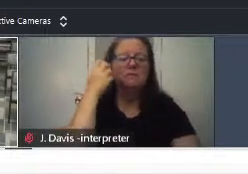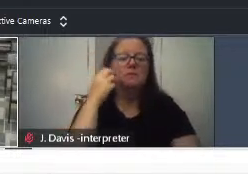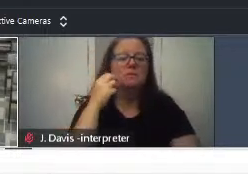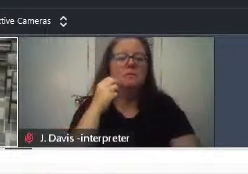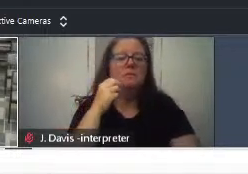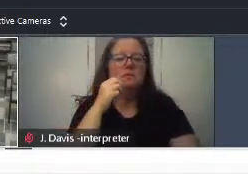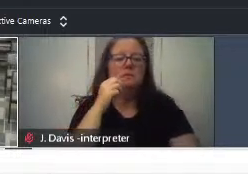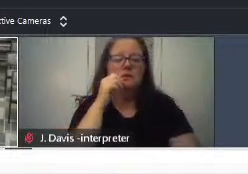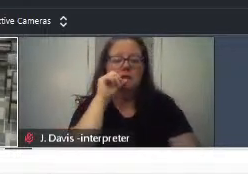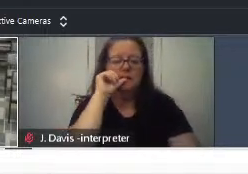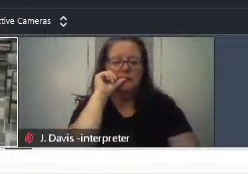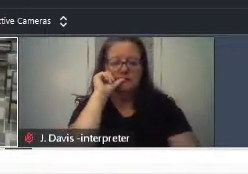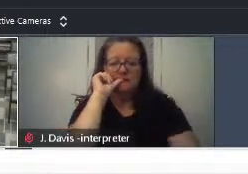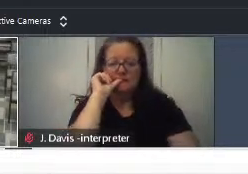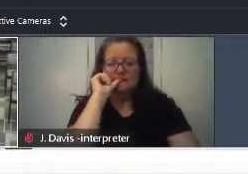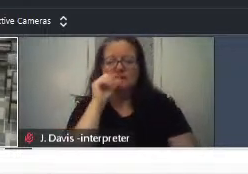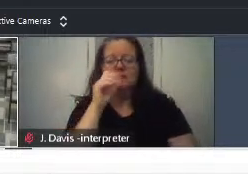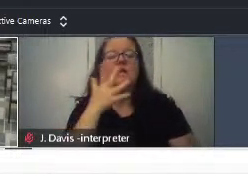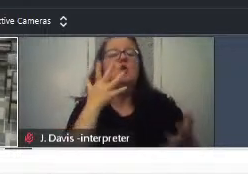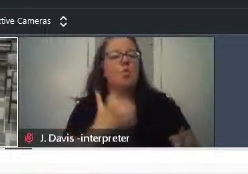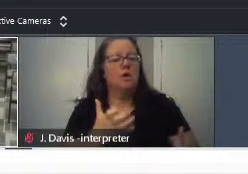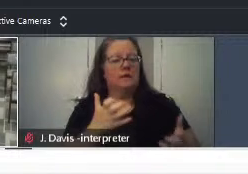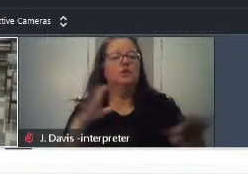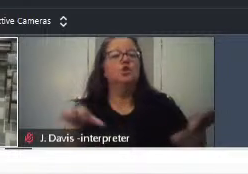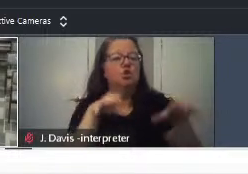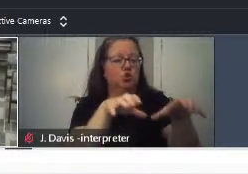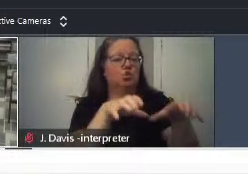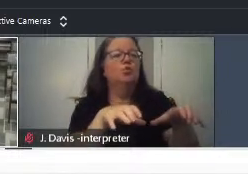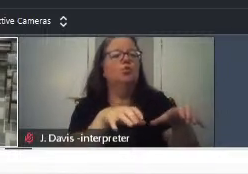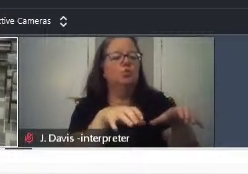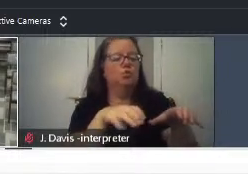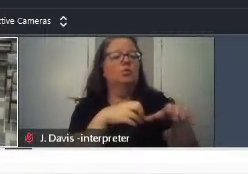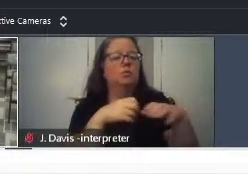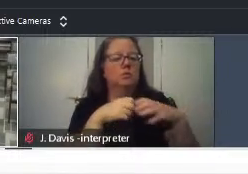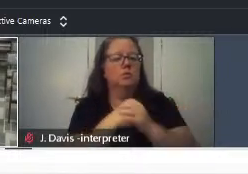Yes, that was one of the things he wanted to do was to,